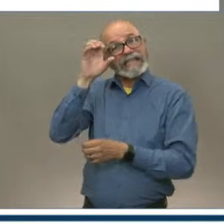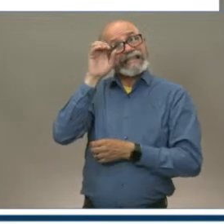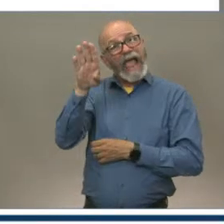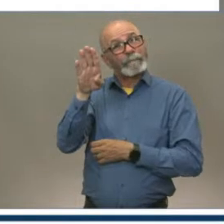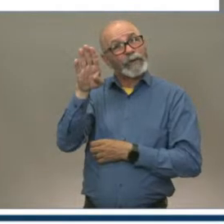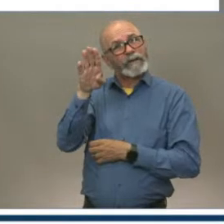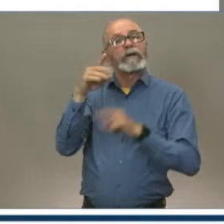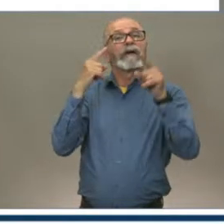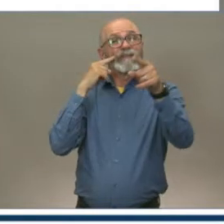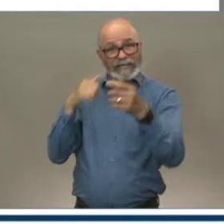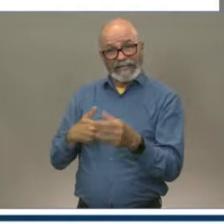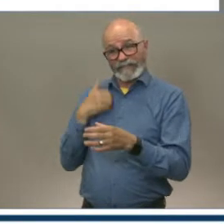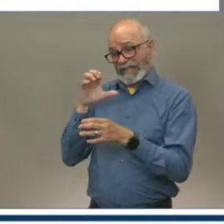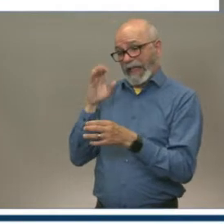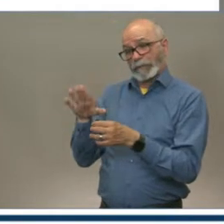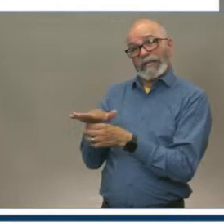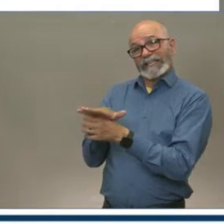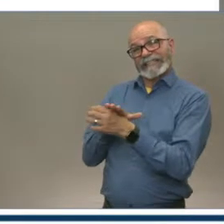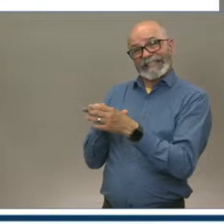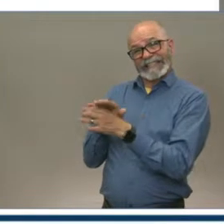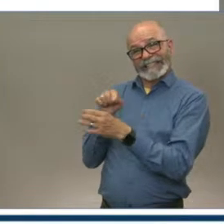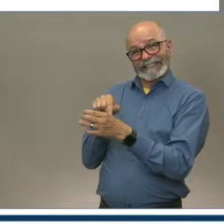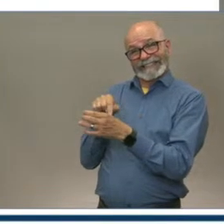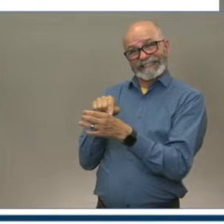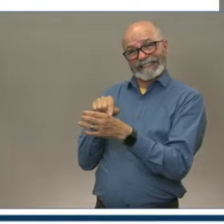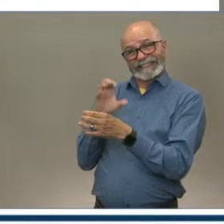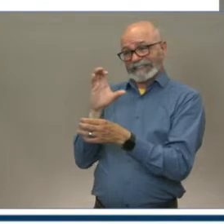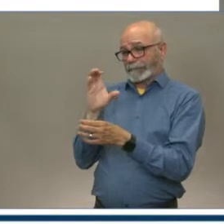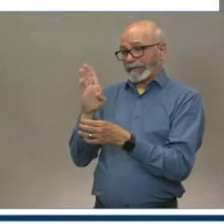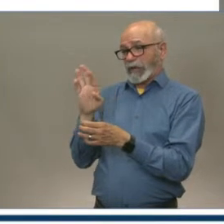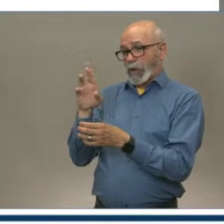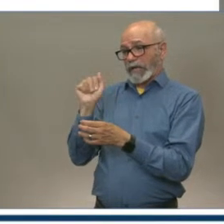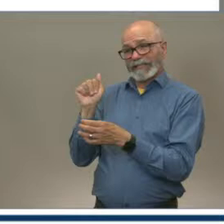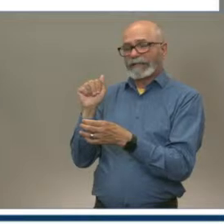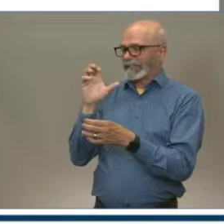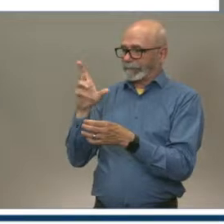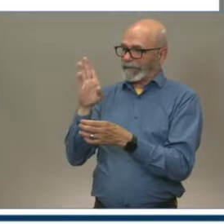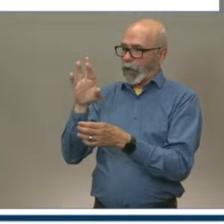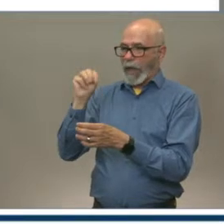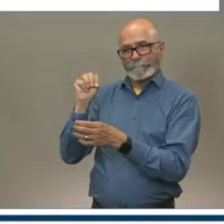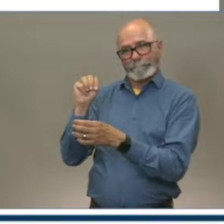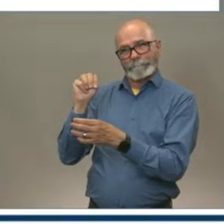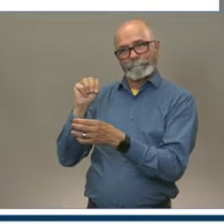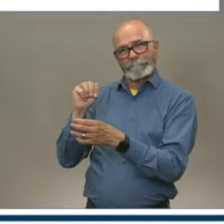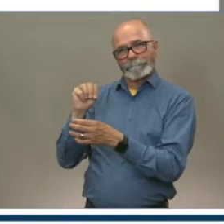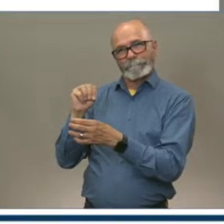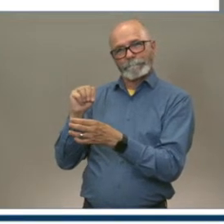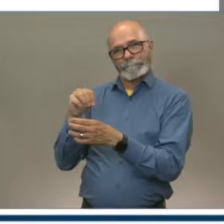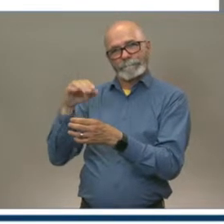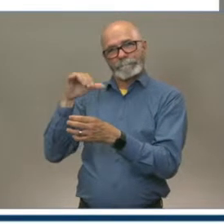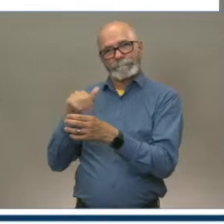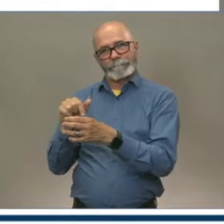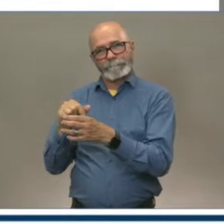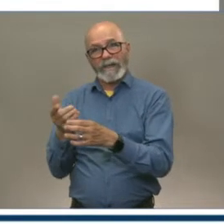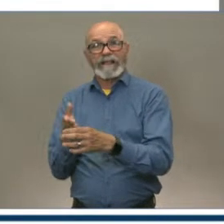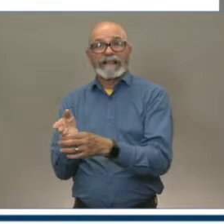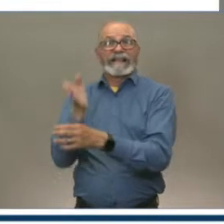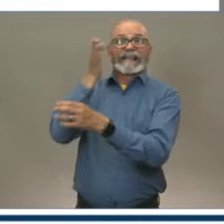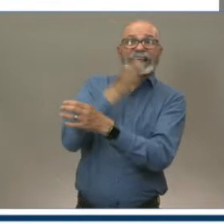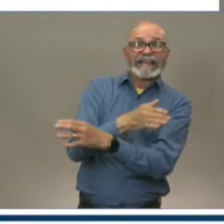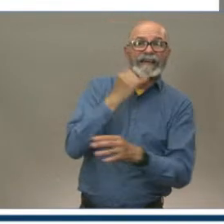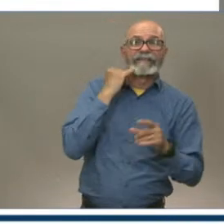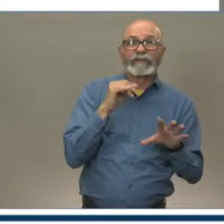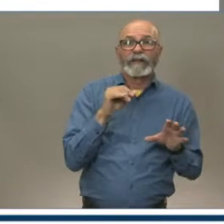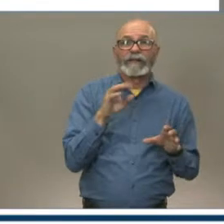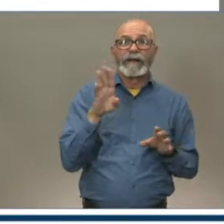the CBRM, stay within CBRM. If you live up in Inverness, stay within Inverness. If you live in the valley and you live in the Berwick